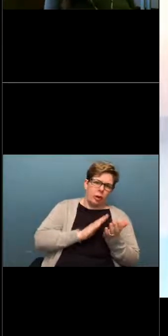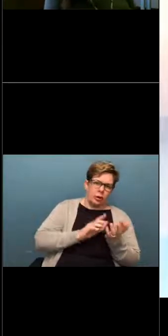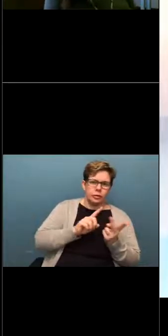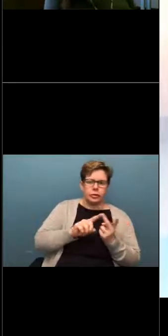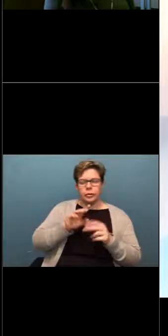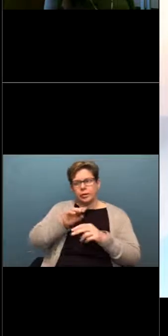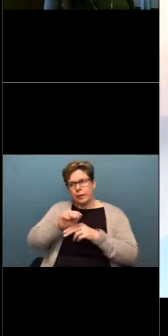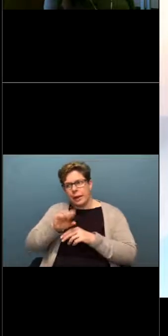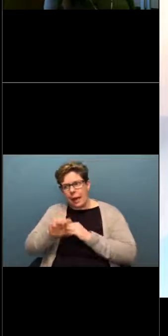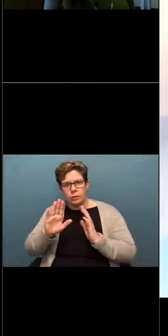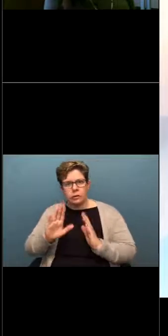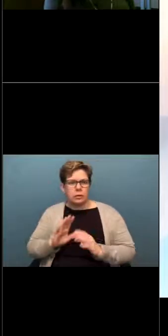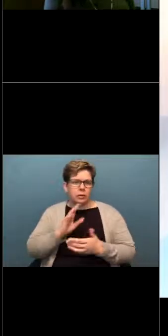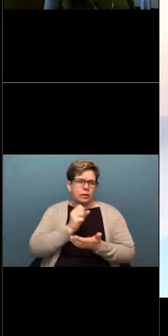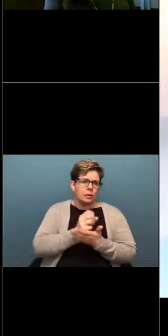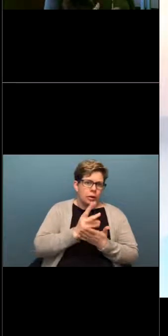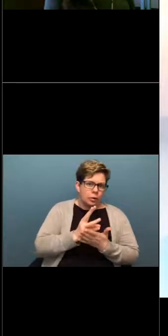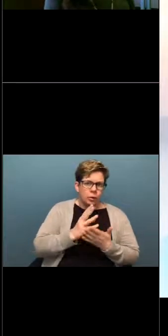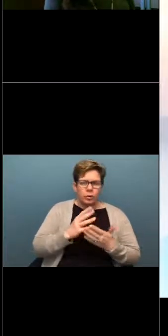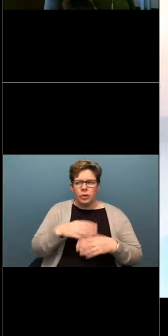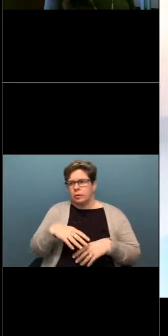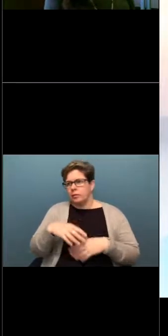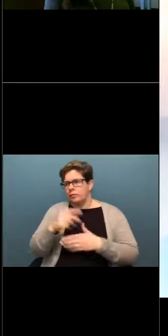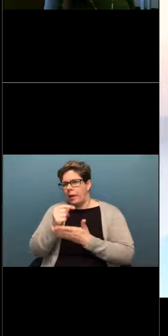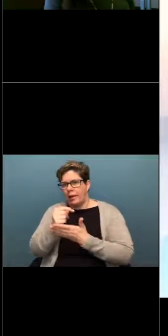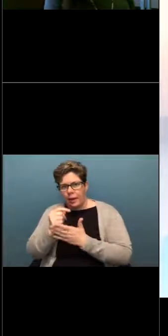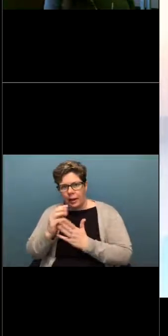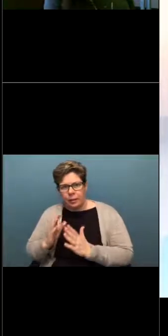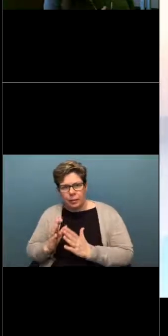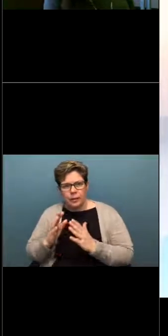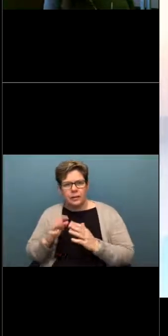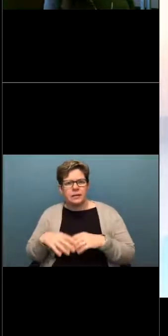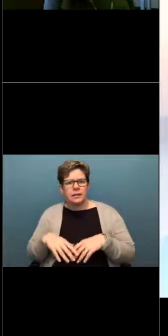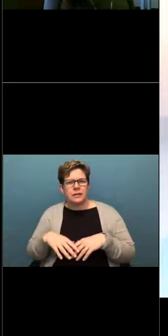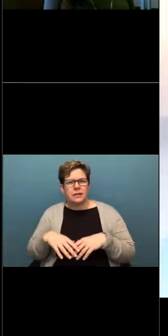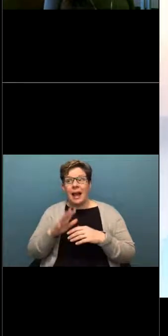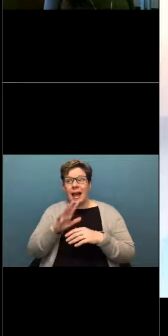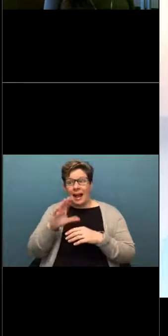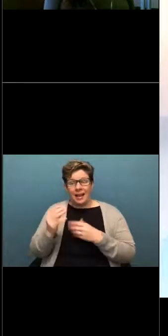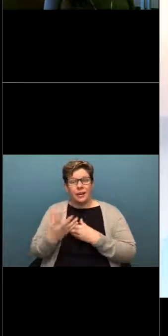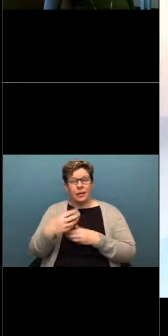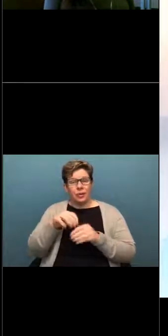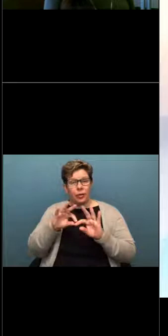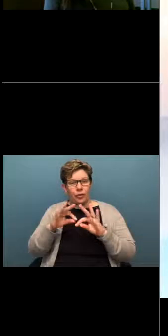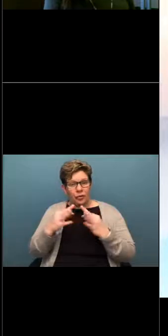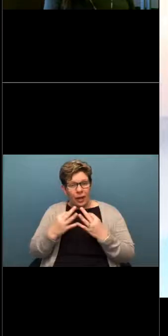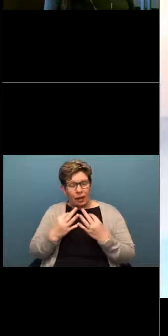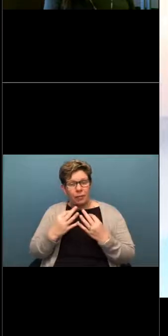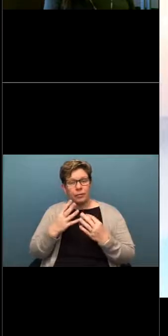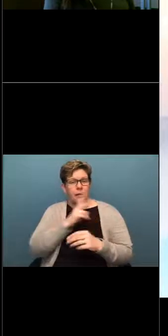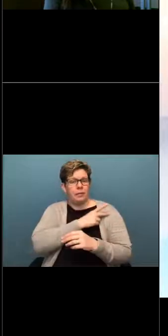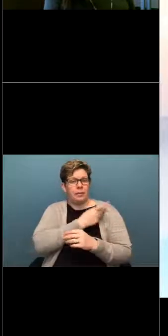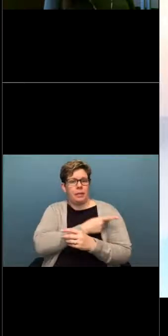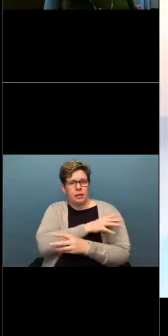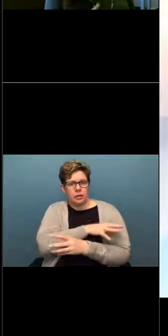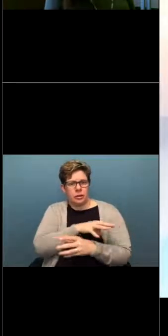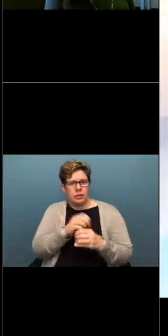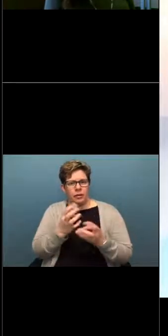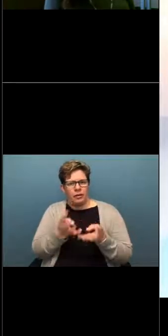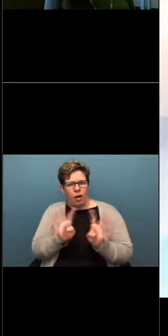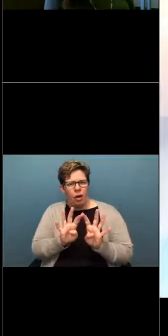a social worker, a therapist, and patients and families. And it really tries to redefine how some of